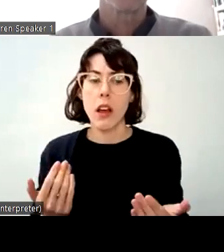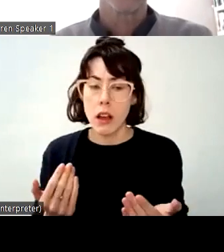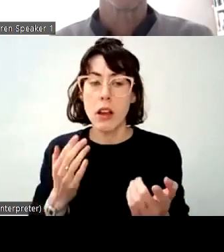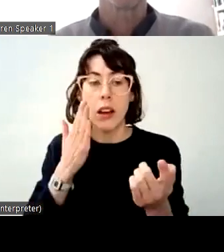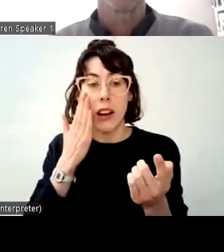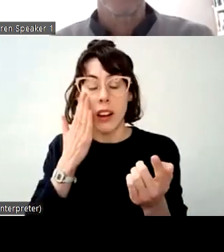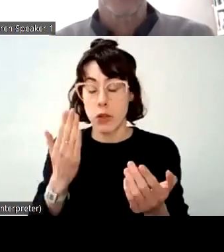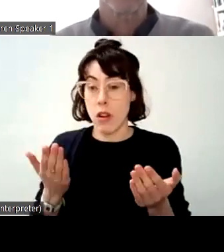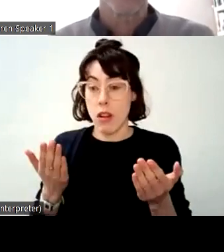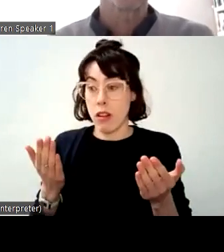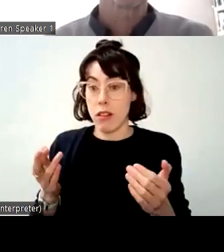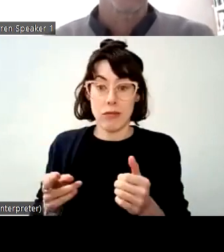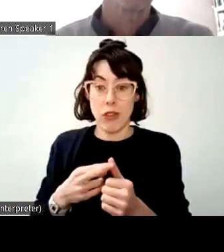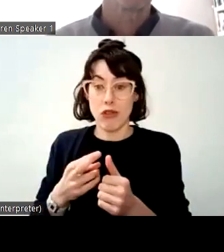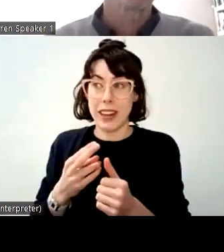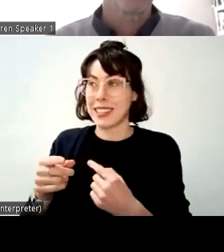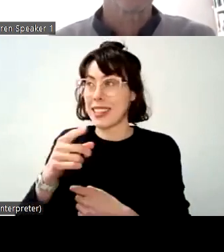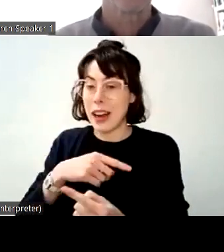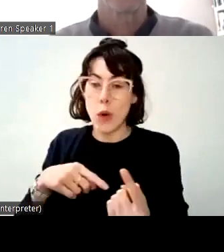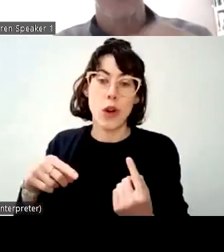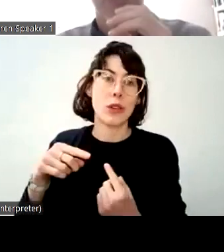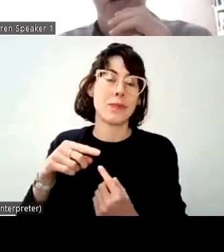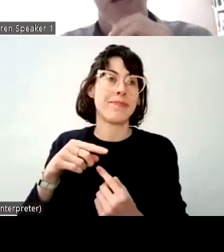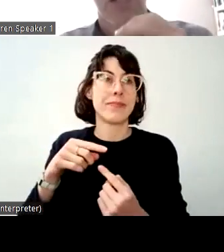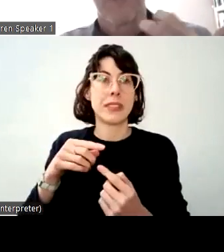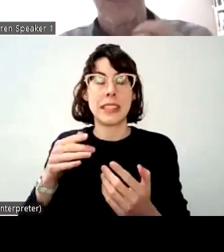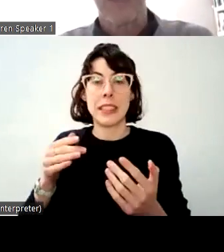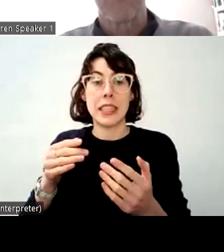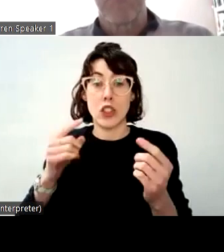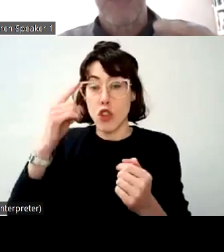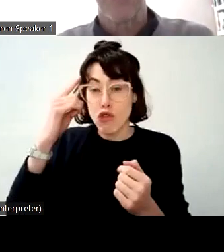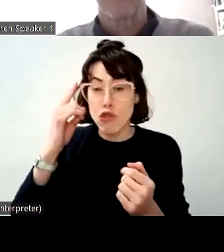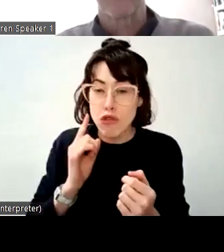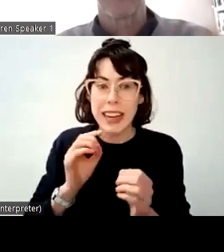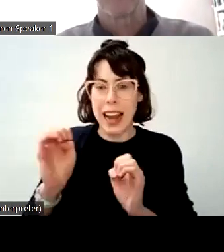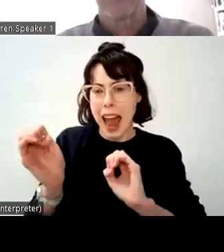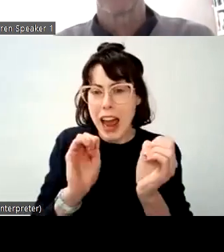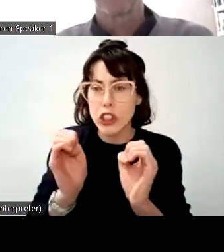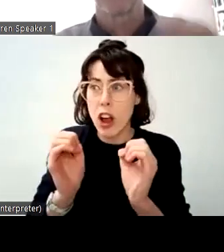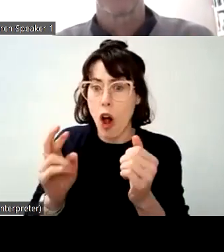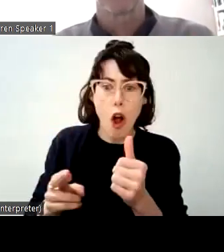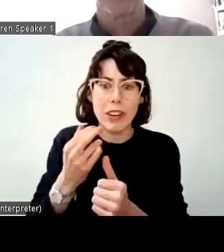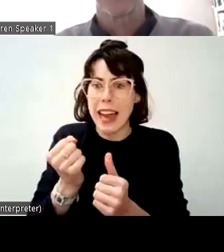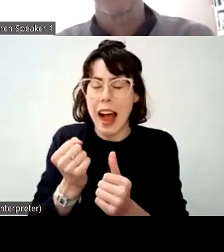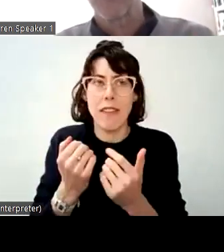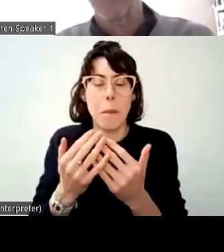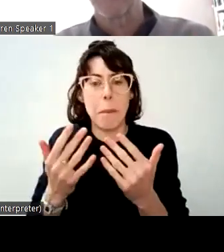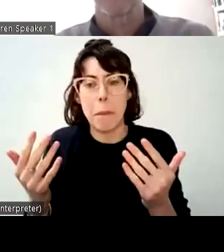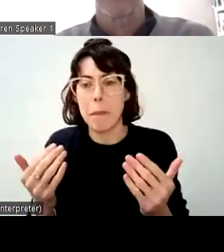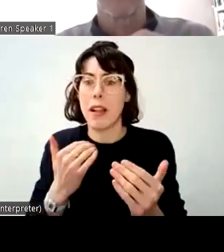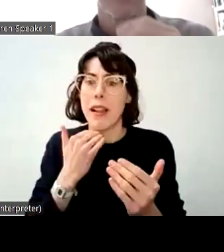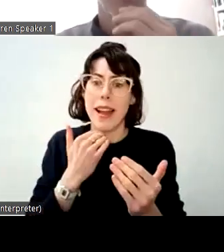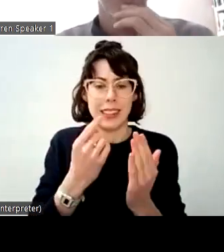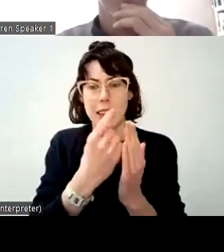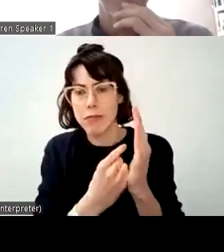already congested, bureaucratic, heavy regulated sector that in many cases is not really up to the sort of change and the speed